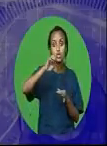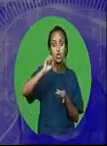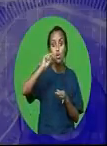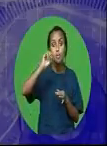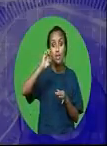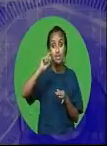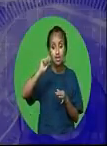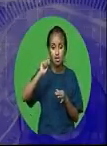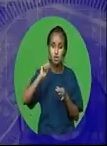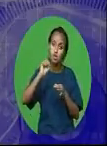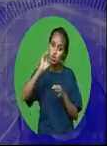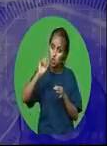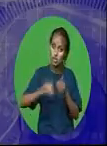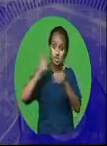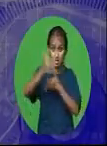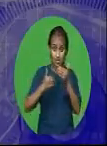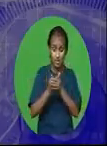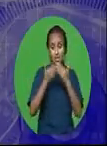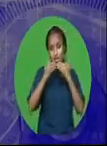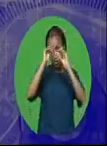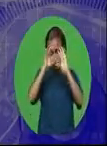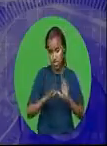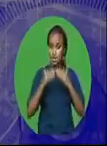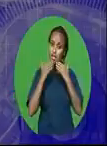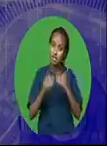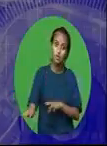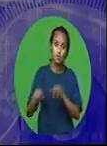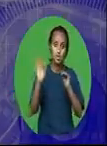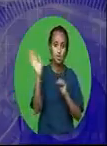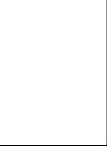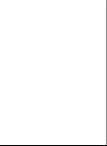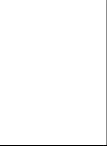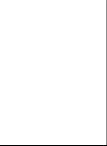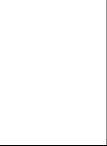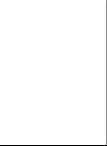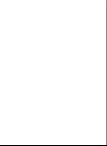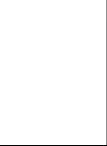Until then, thank you, teacher, and thank you, students. Goodbye.